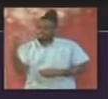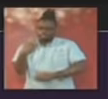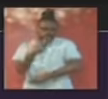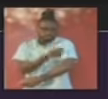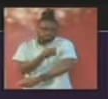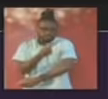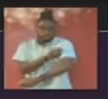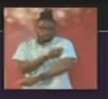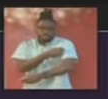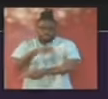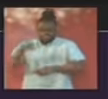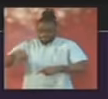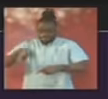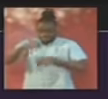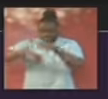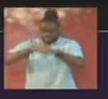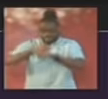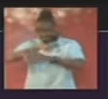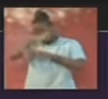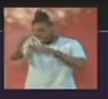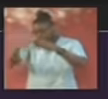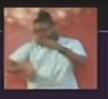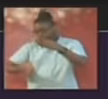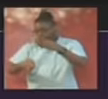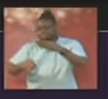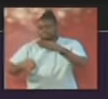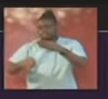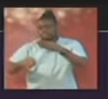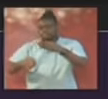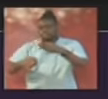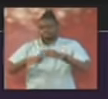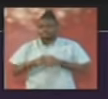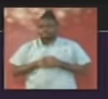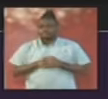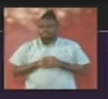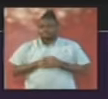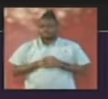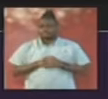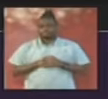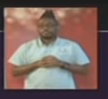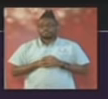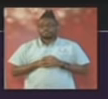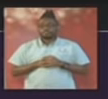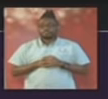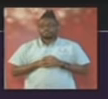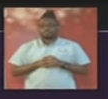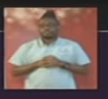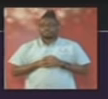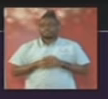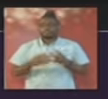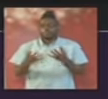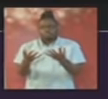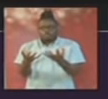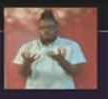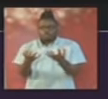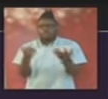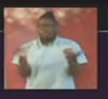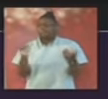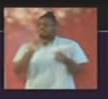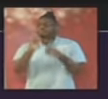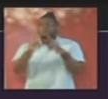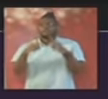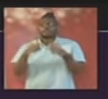So having said that about the COVAX facility, what I want to talk a little bit about